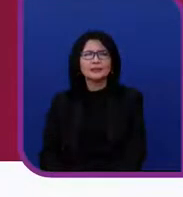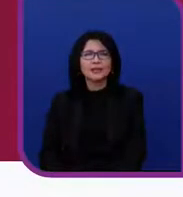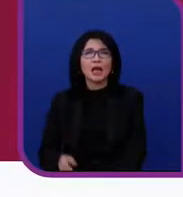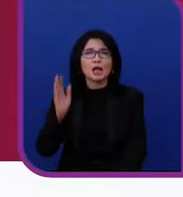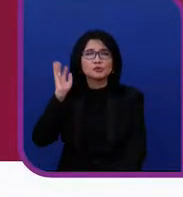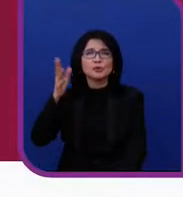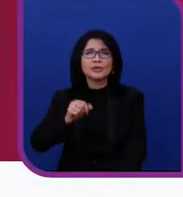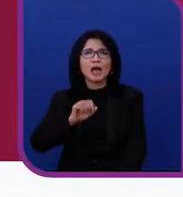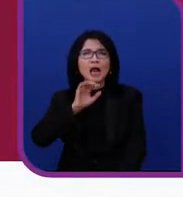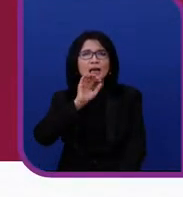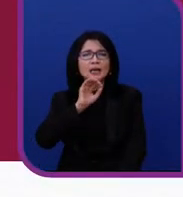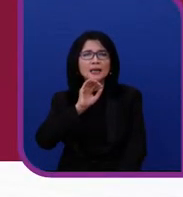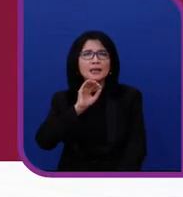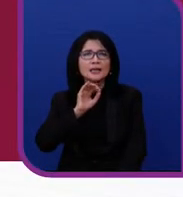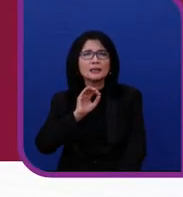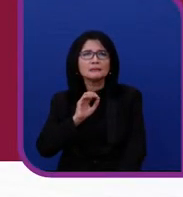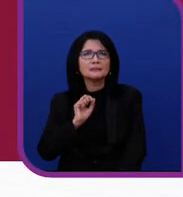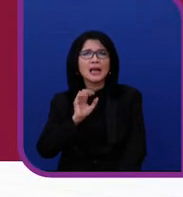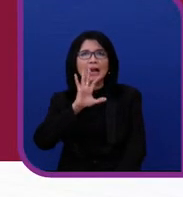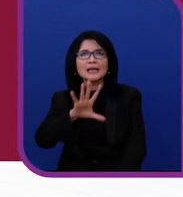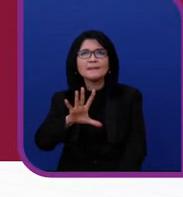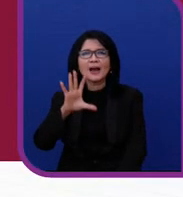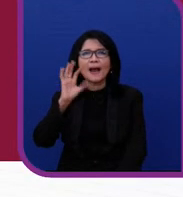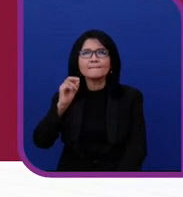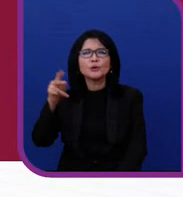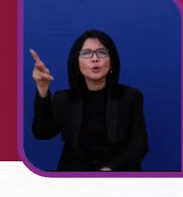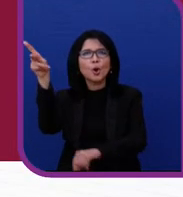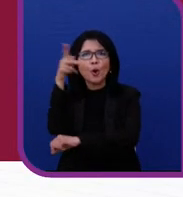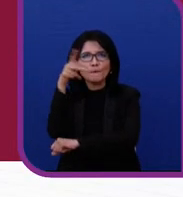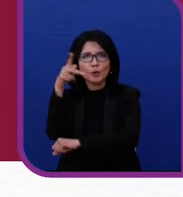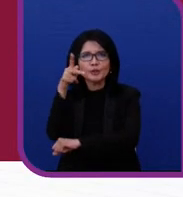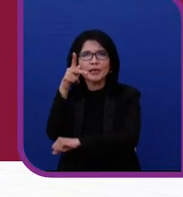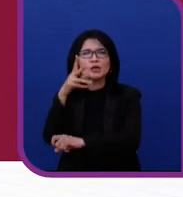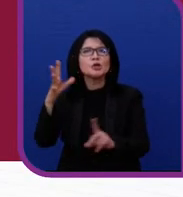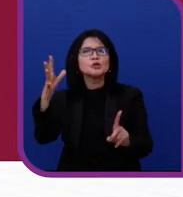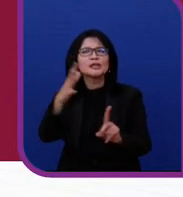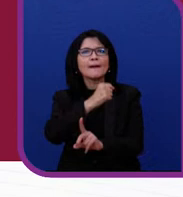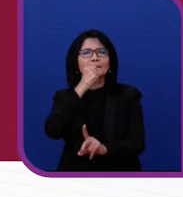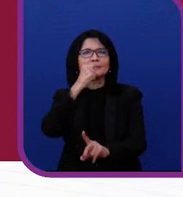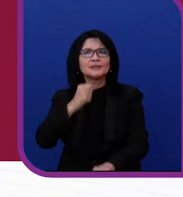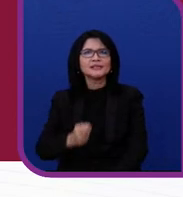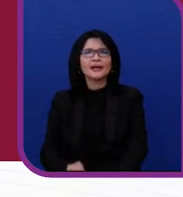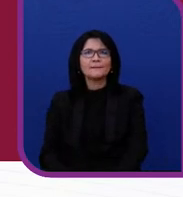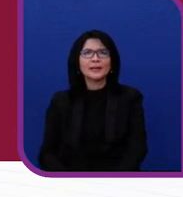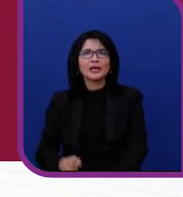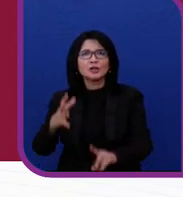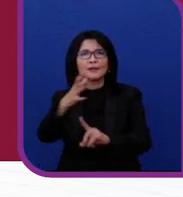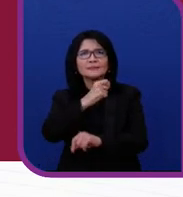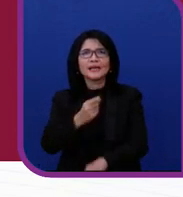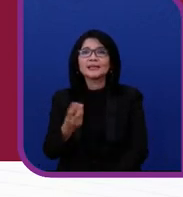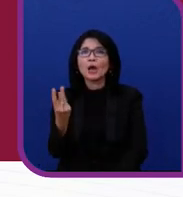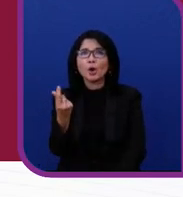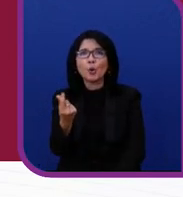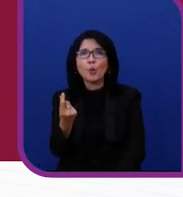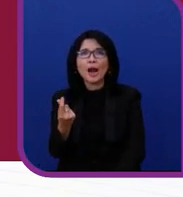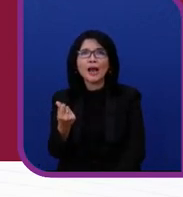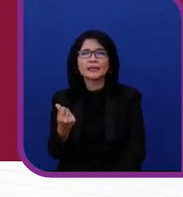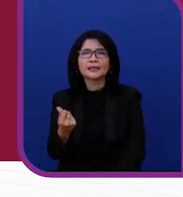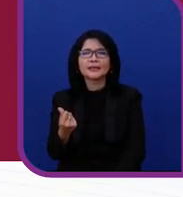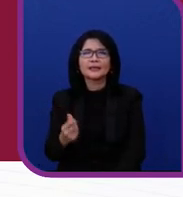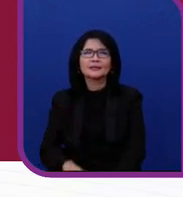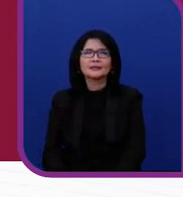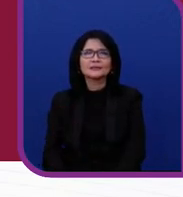or Advanced close the project in Operation sachet Chinese alexis4d